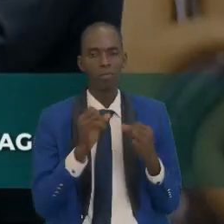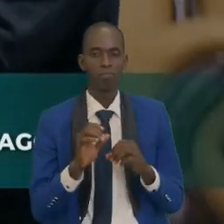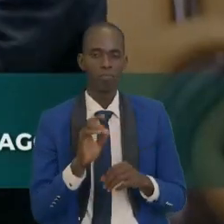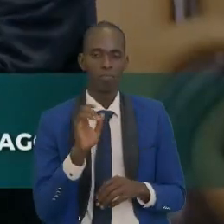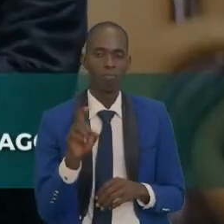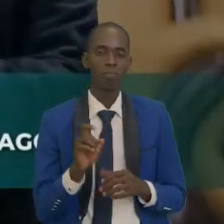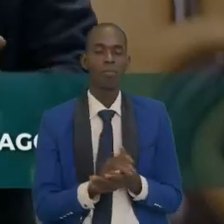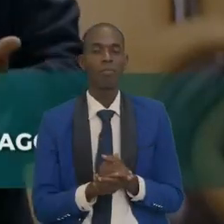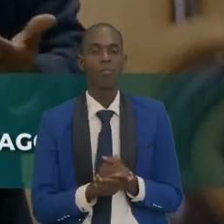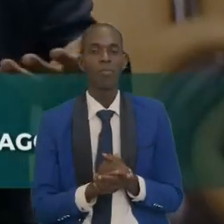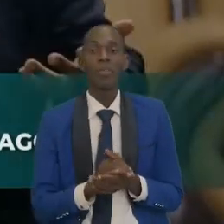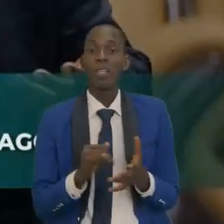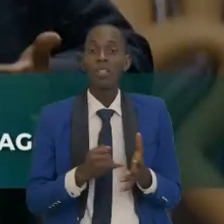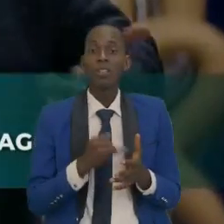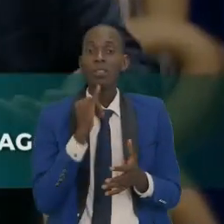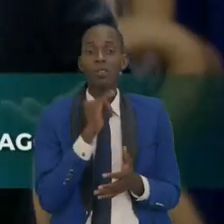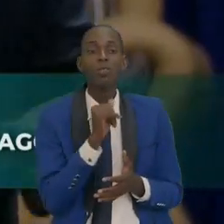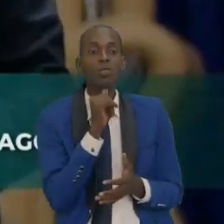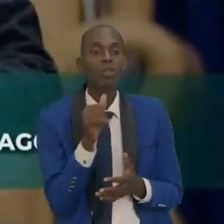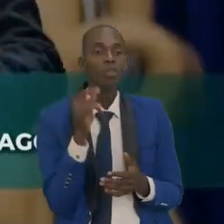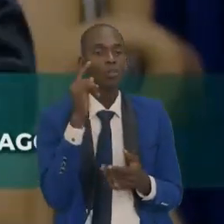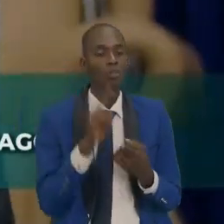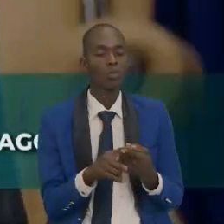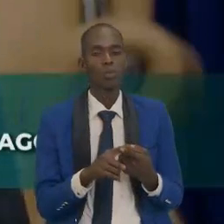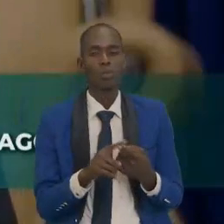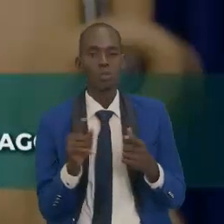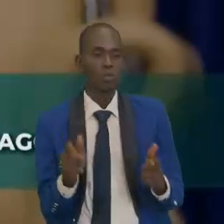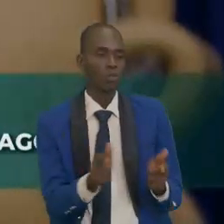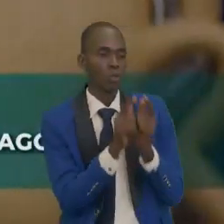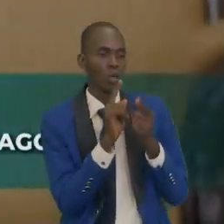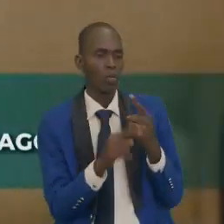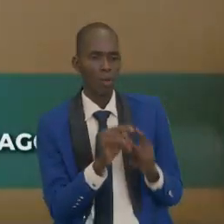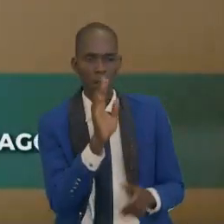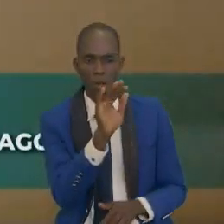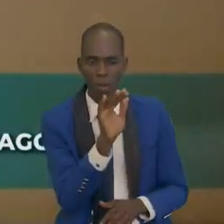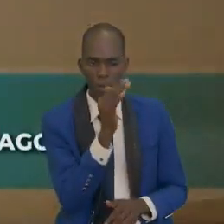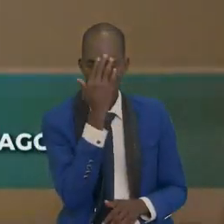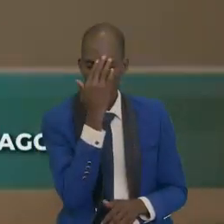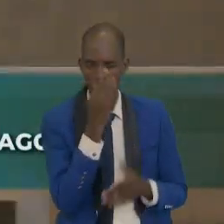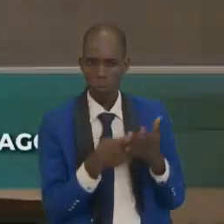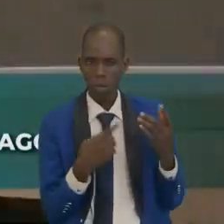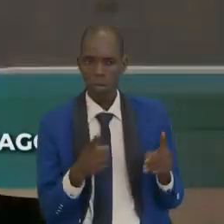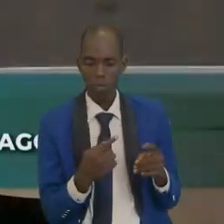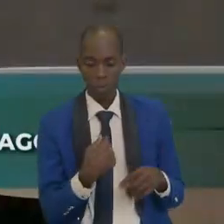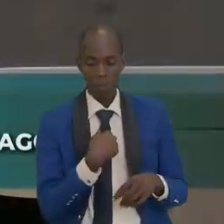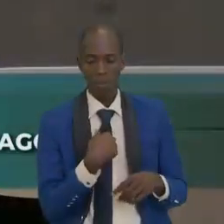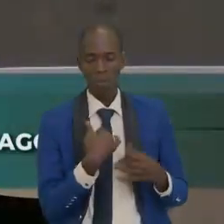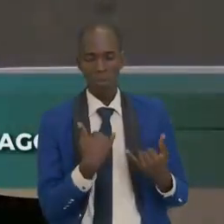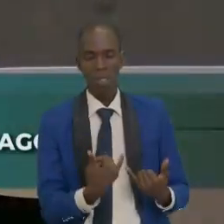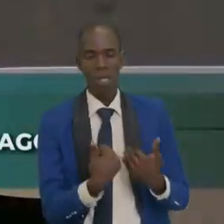it is not you you know good for my friends and say you know what I add faith